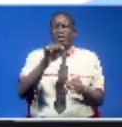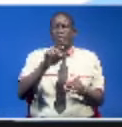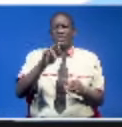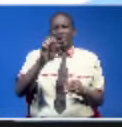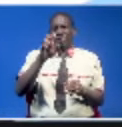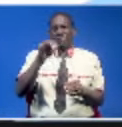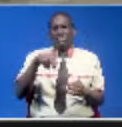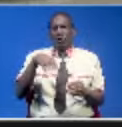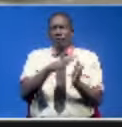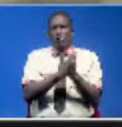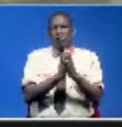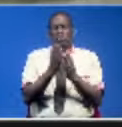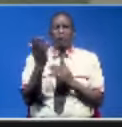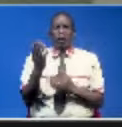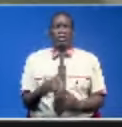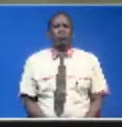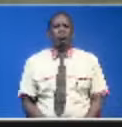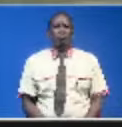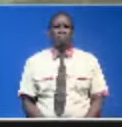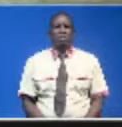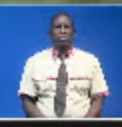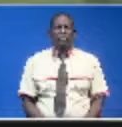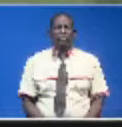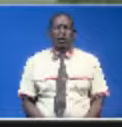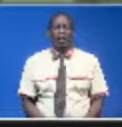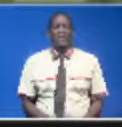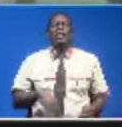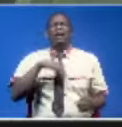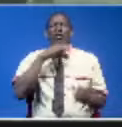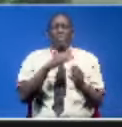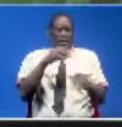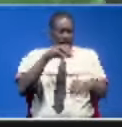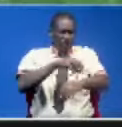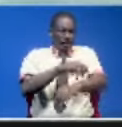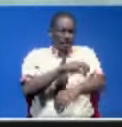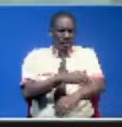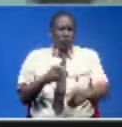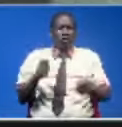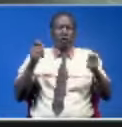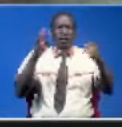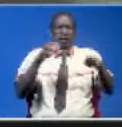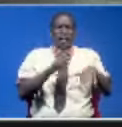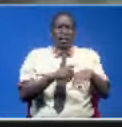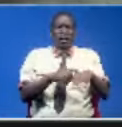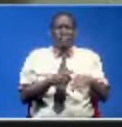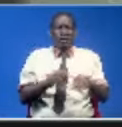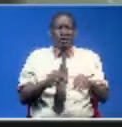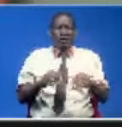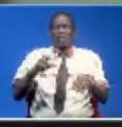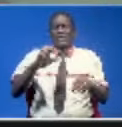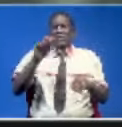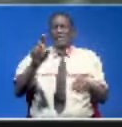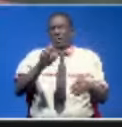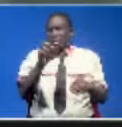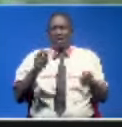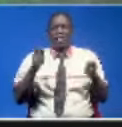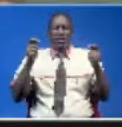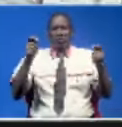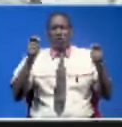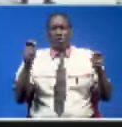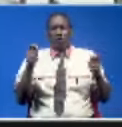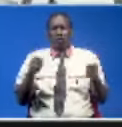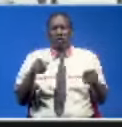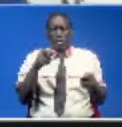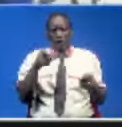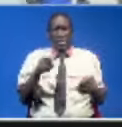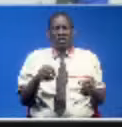reports. The wave of deaths and injuries meted on protesters during the widespread Gen Z-driven demonstrations remained